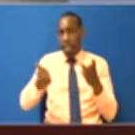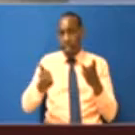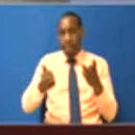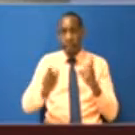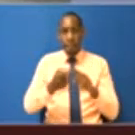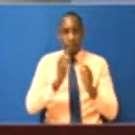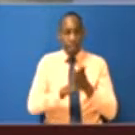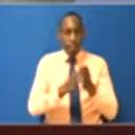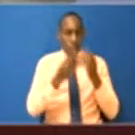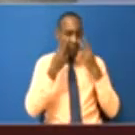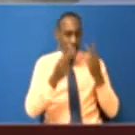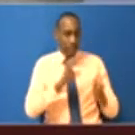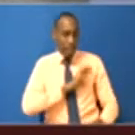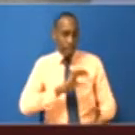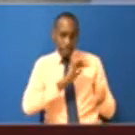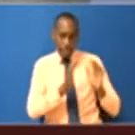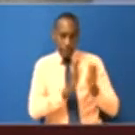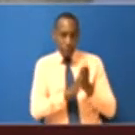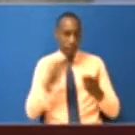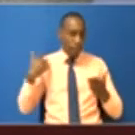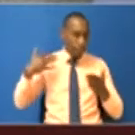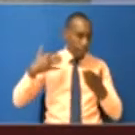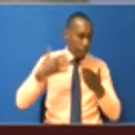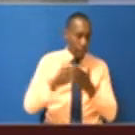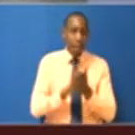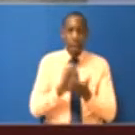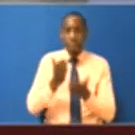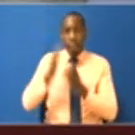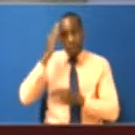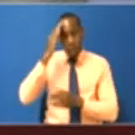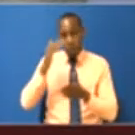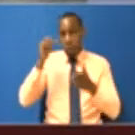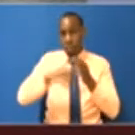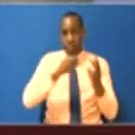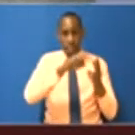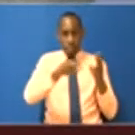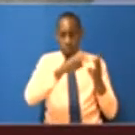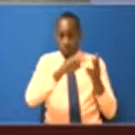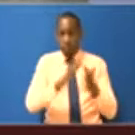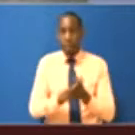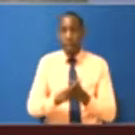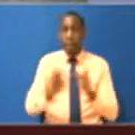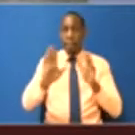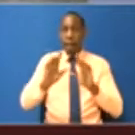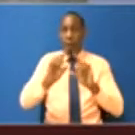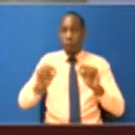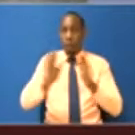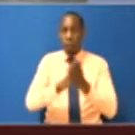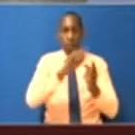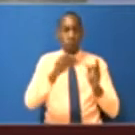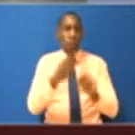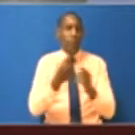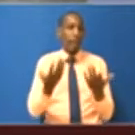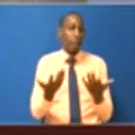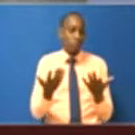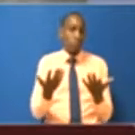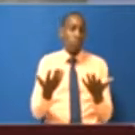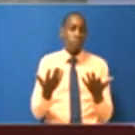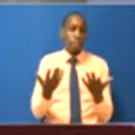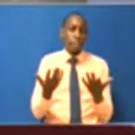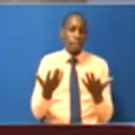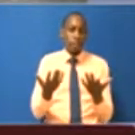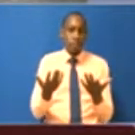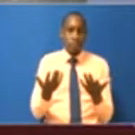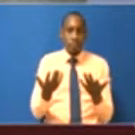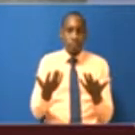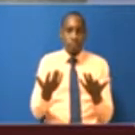at their dna and sort of where they've come from uh you probably know a little bit about these two individuals what would you say separates them in terms of how